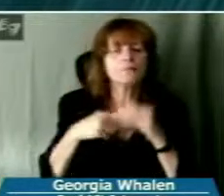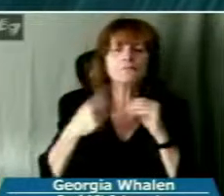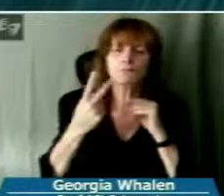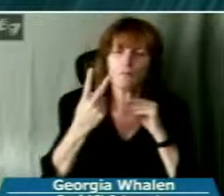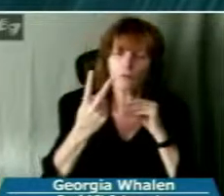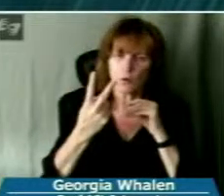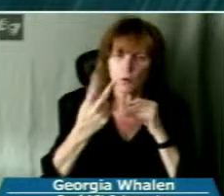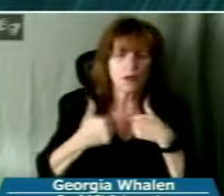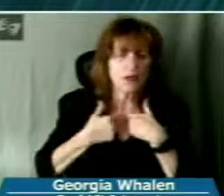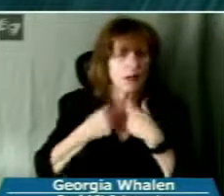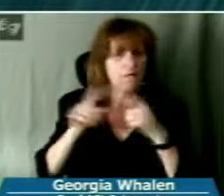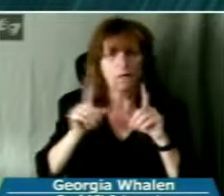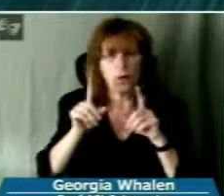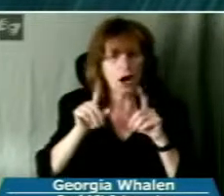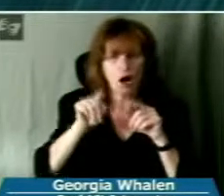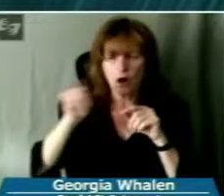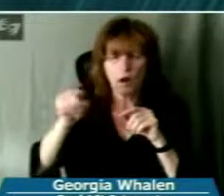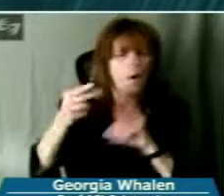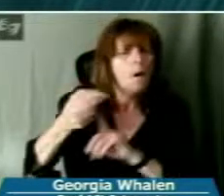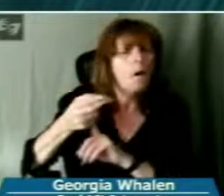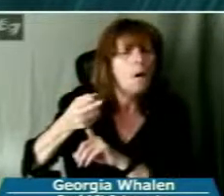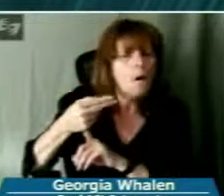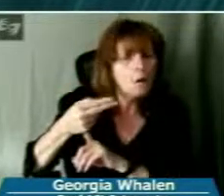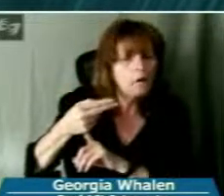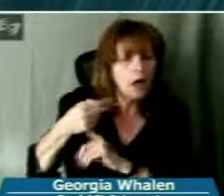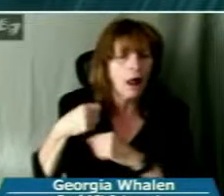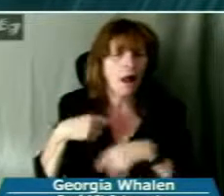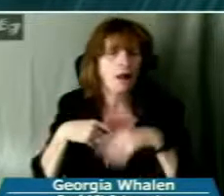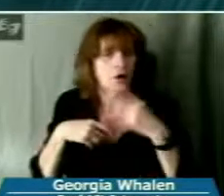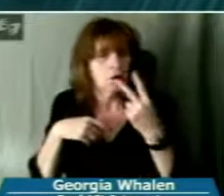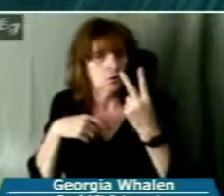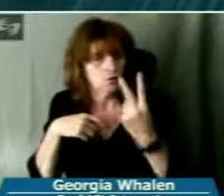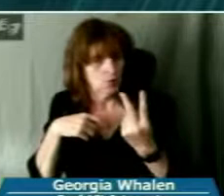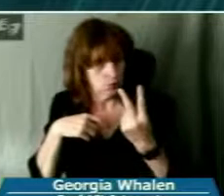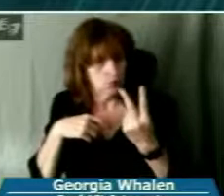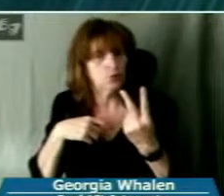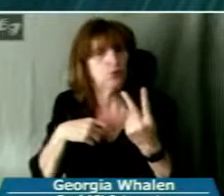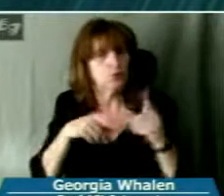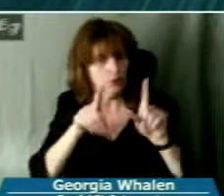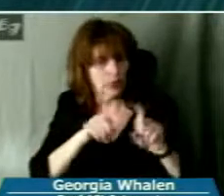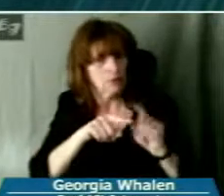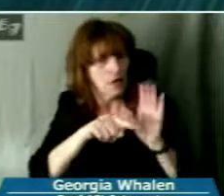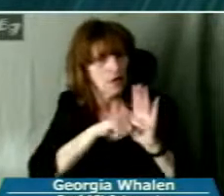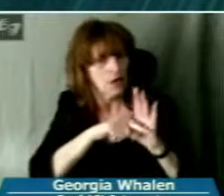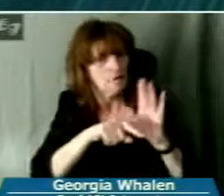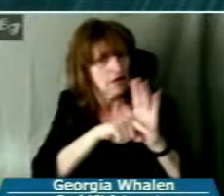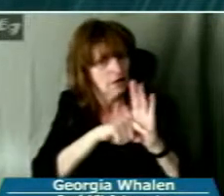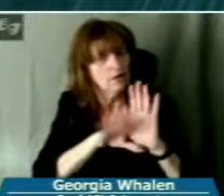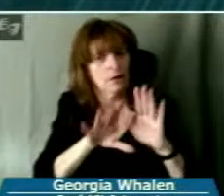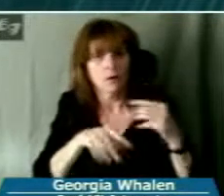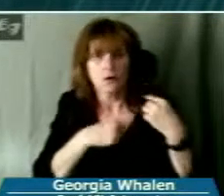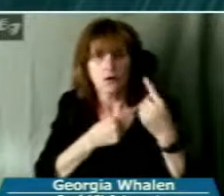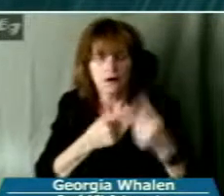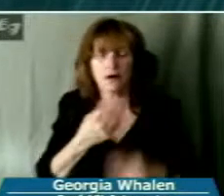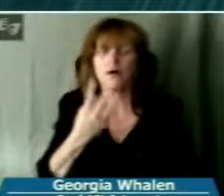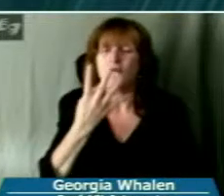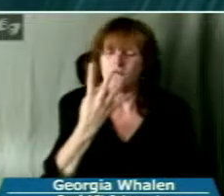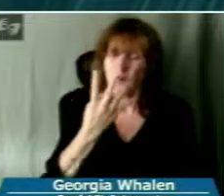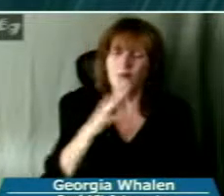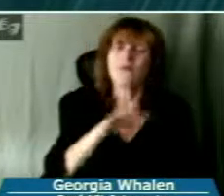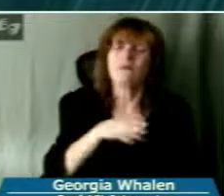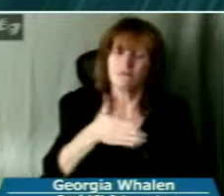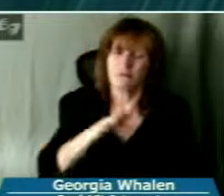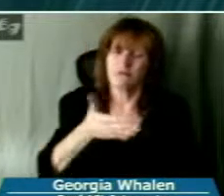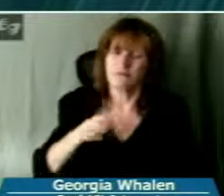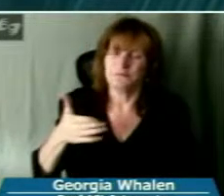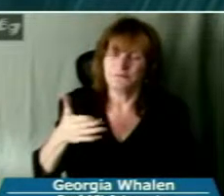hotels. 2 have been negative throughout. There are 4 deaths and no new deaths, as I said earlier, that have